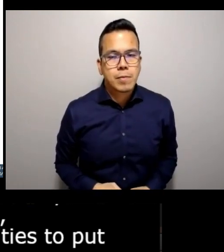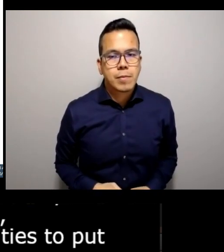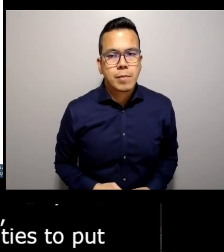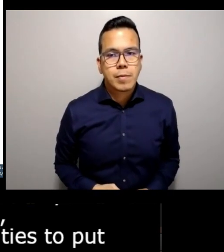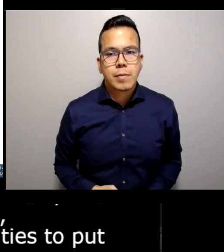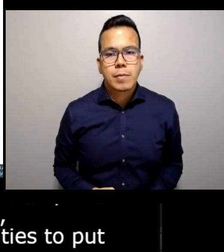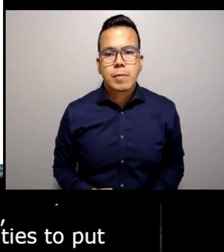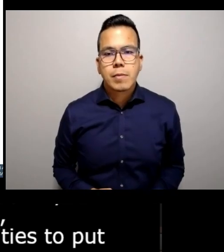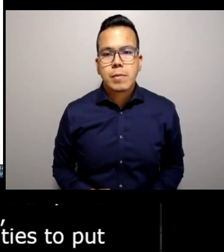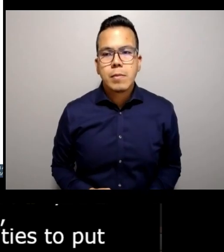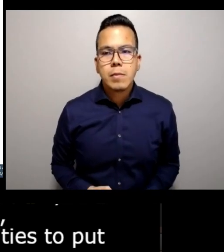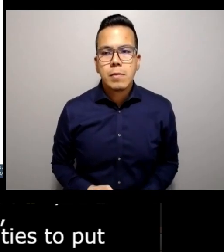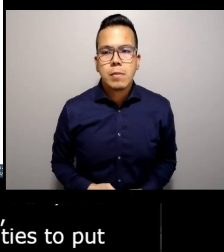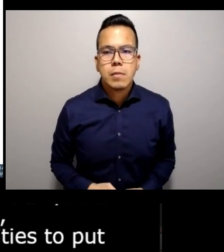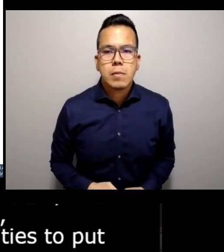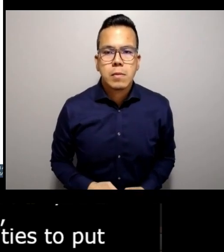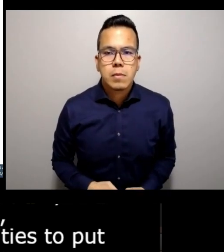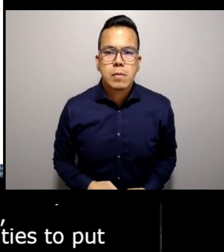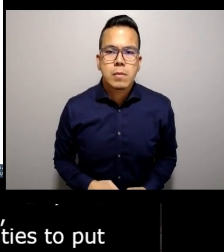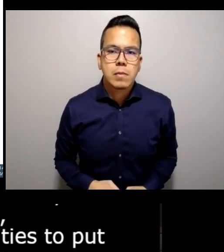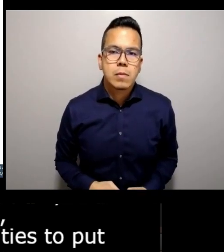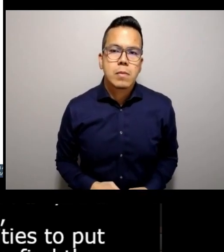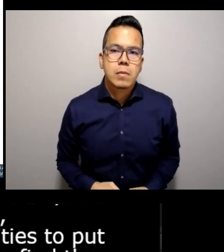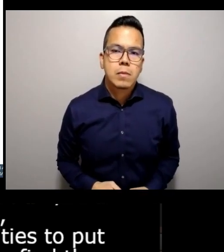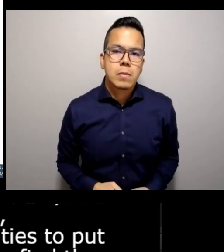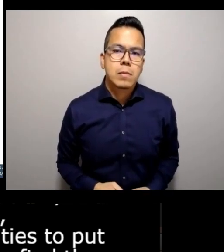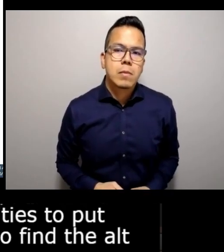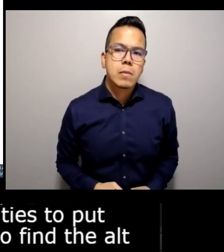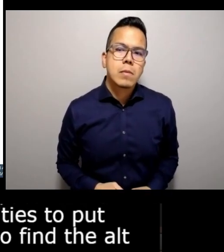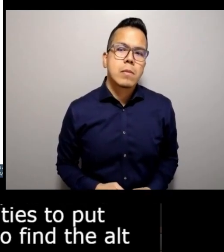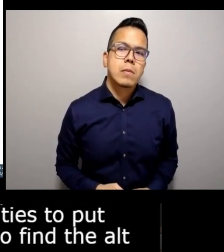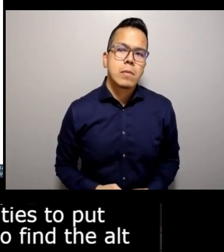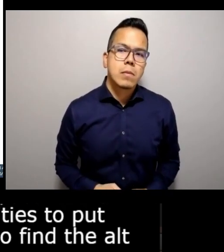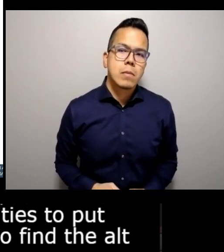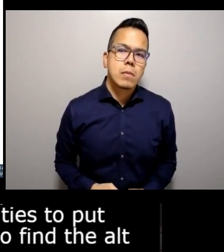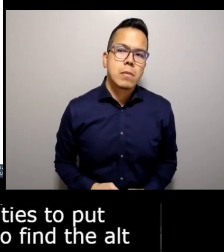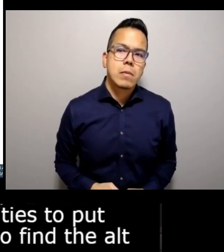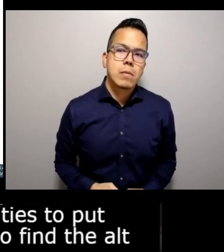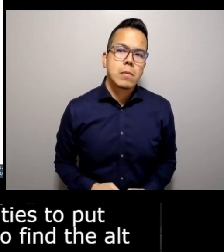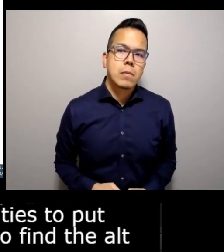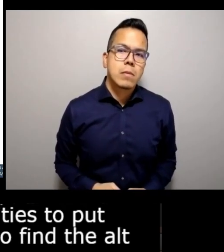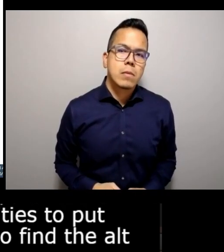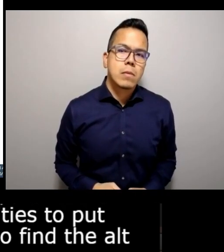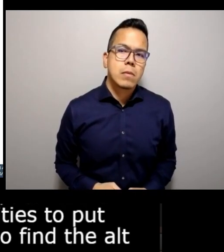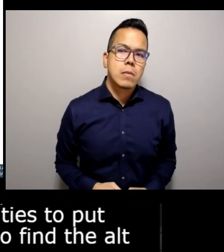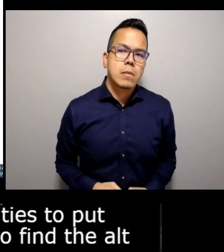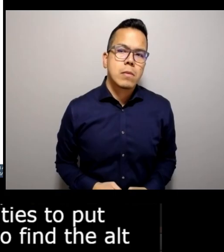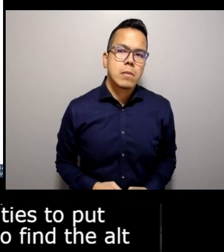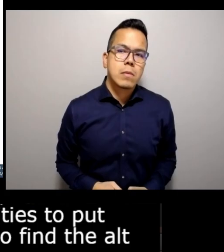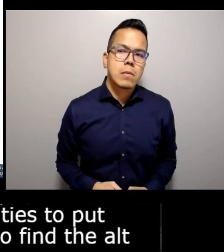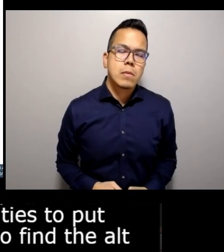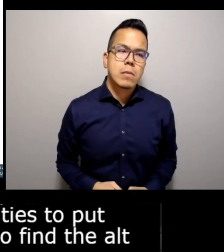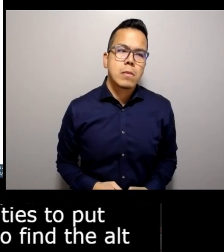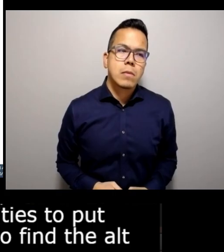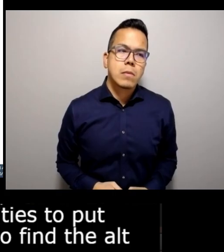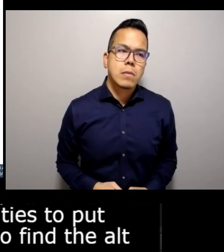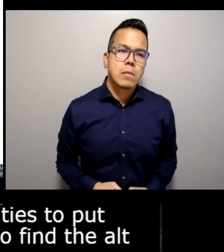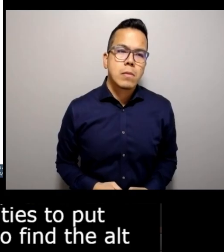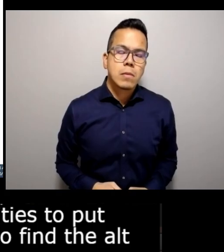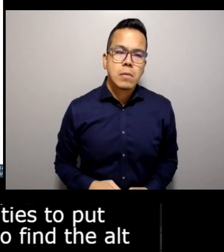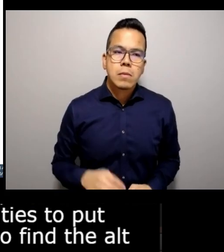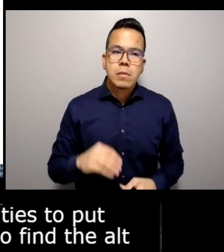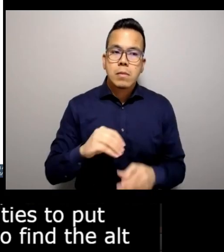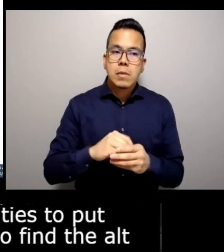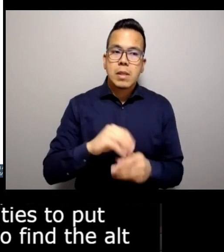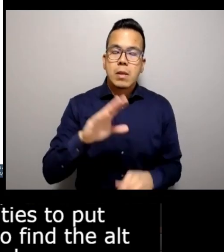and try to find the alt text tools in your social media platforms. More likely than not, they're